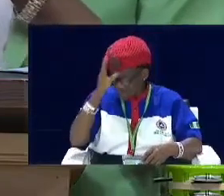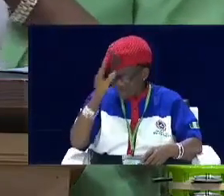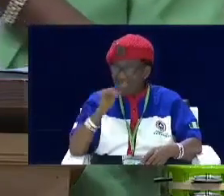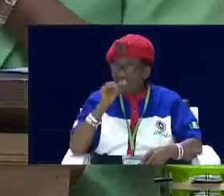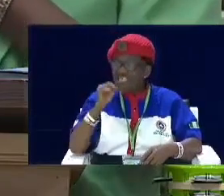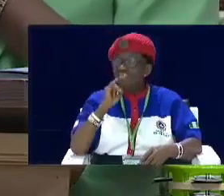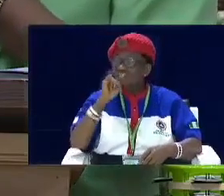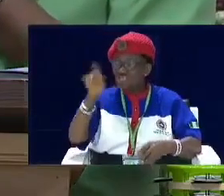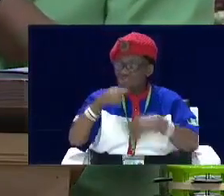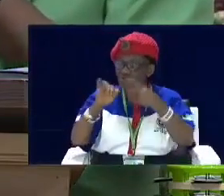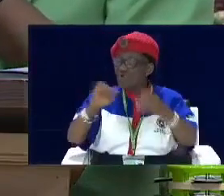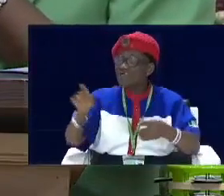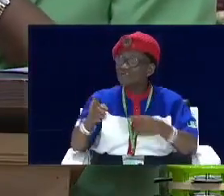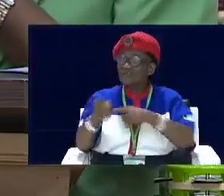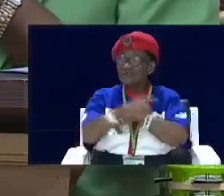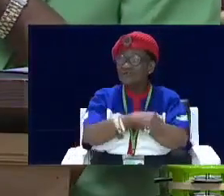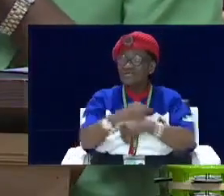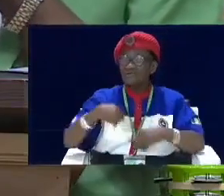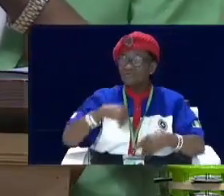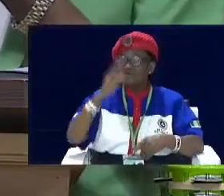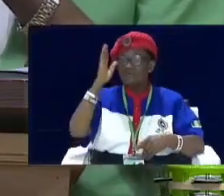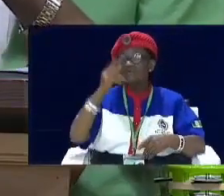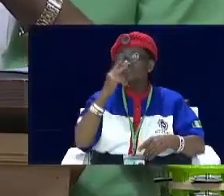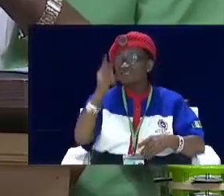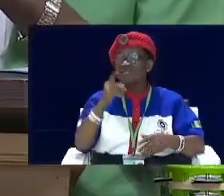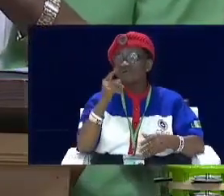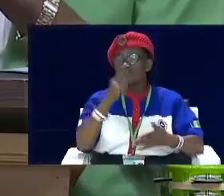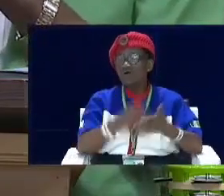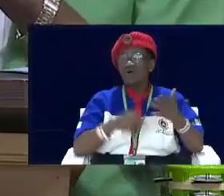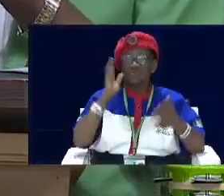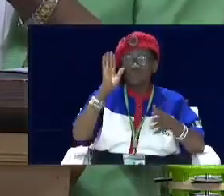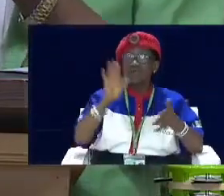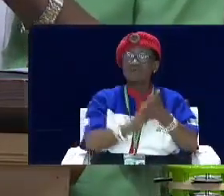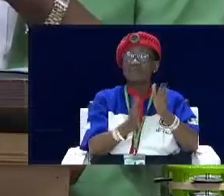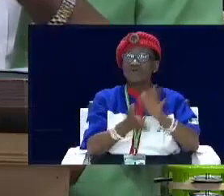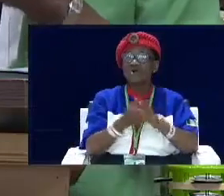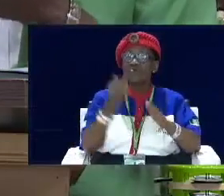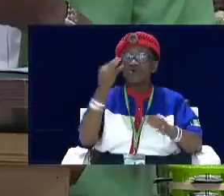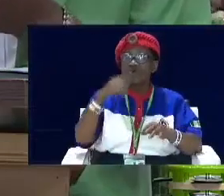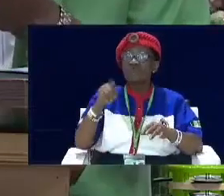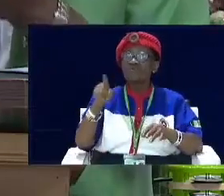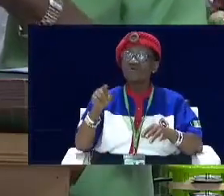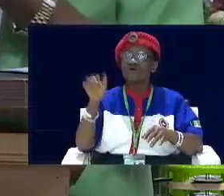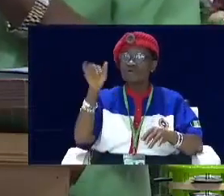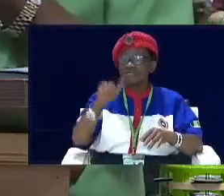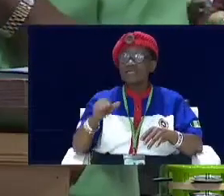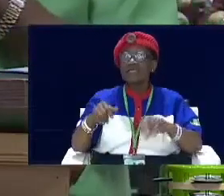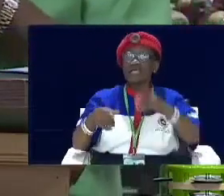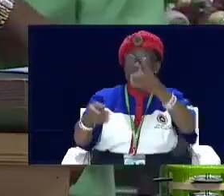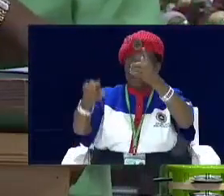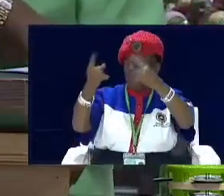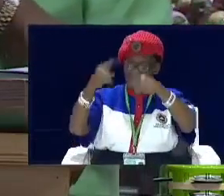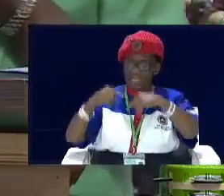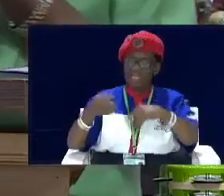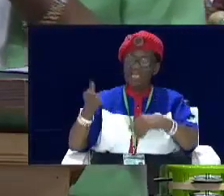We will see what will become of you. À wá wo ohun tí ó ṣẹlẹ̀ sí ọ. They came and bowed. Àwọn wá